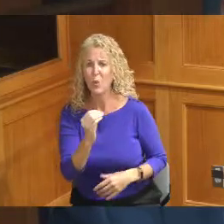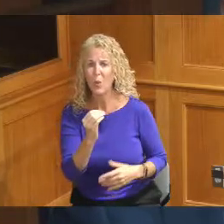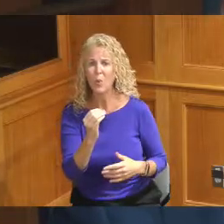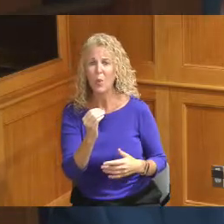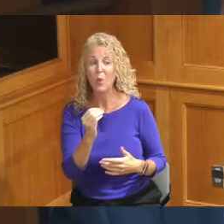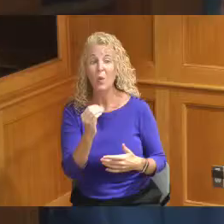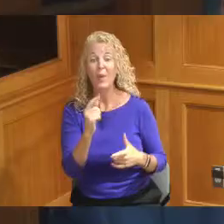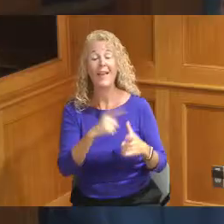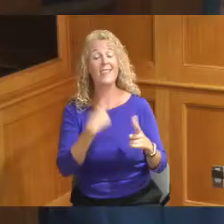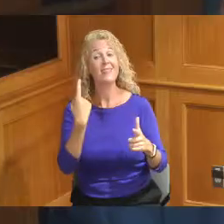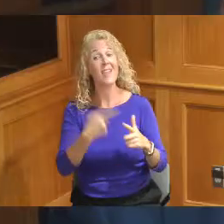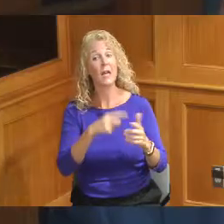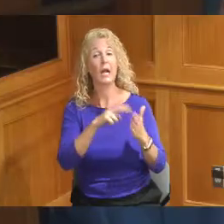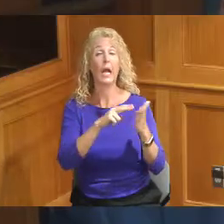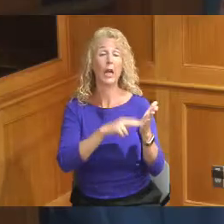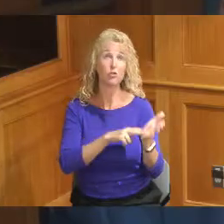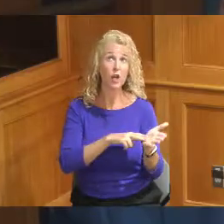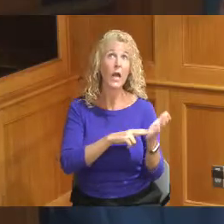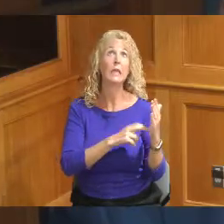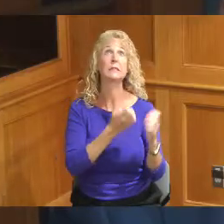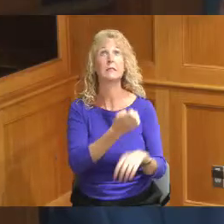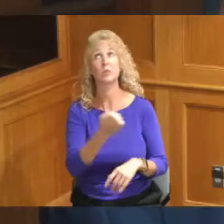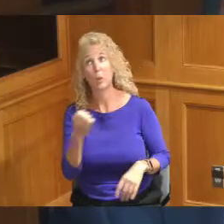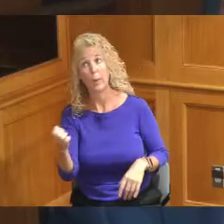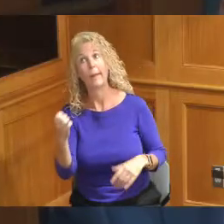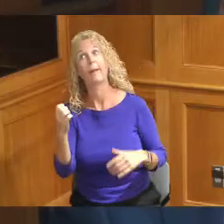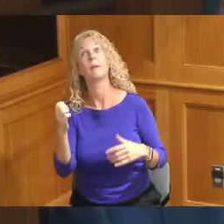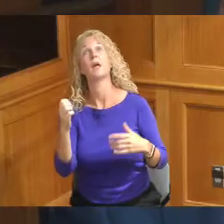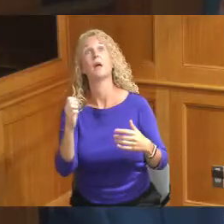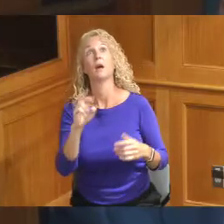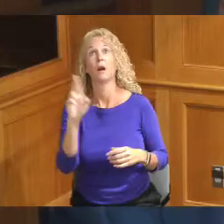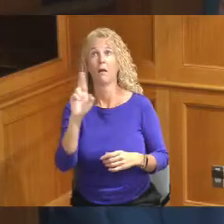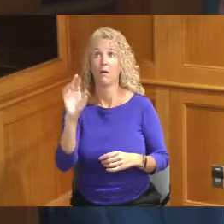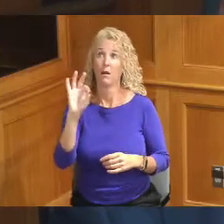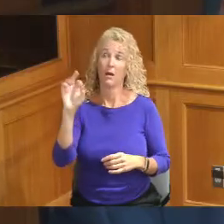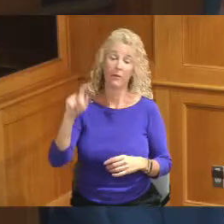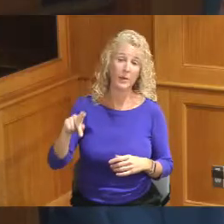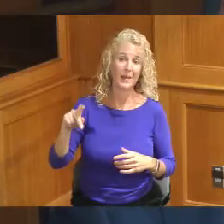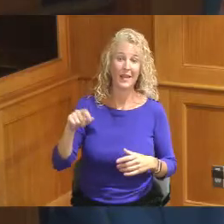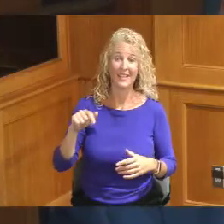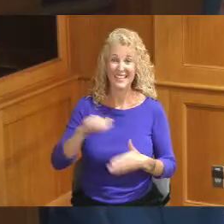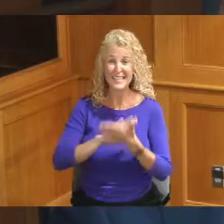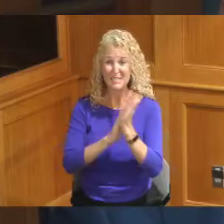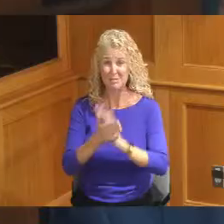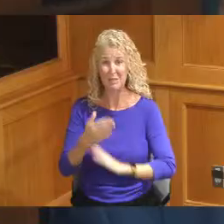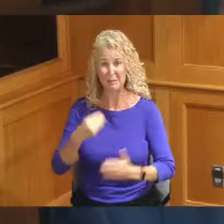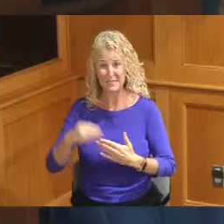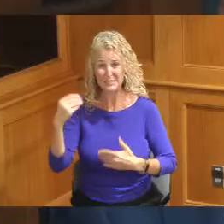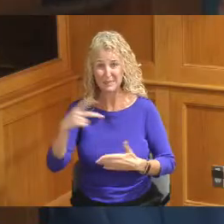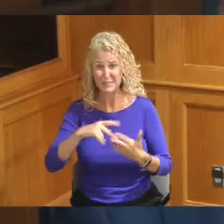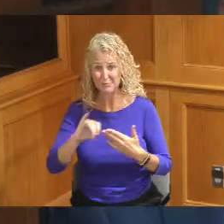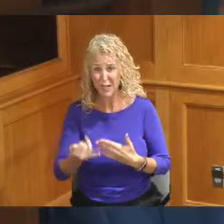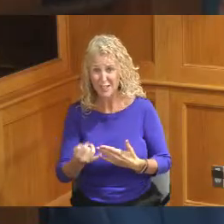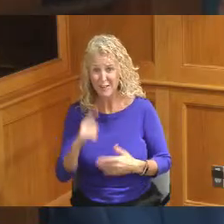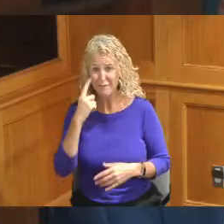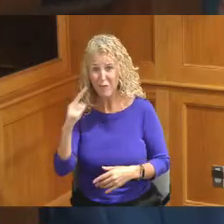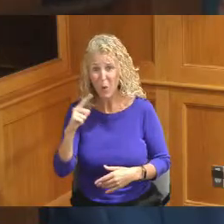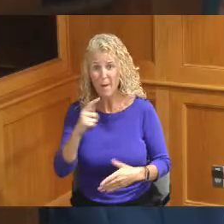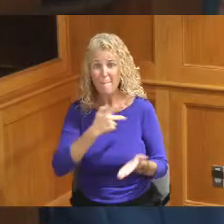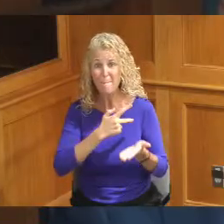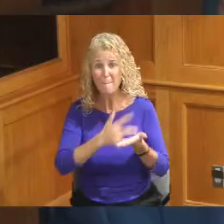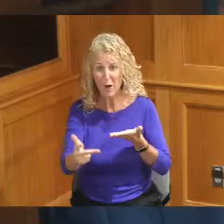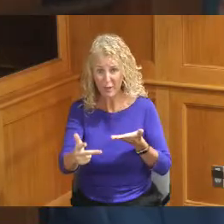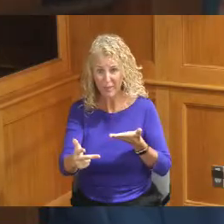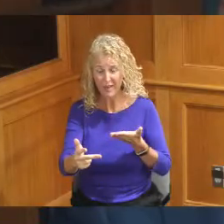Then we've got contracts and equipment, RFPs for this thing could get expensive. I thought